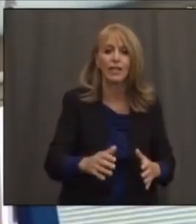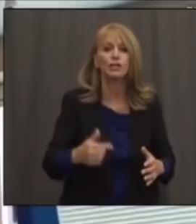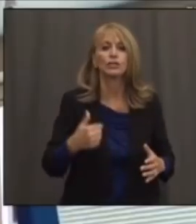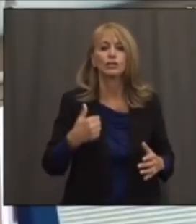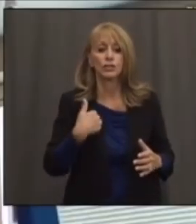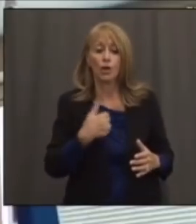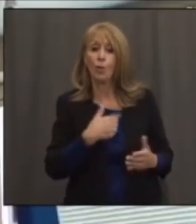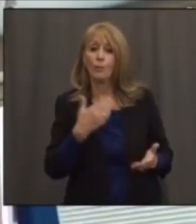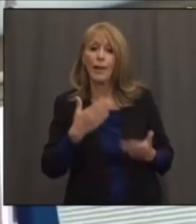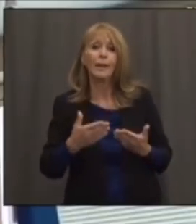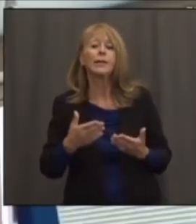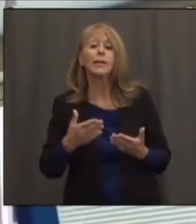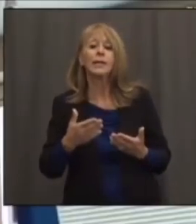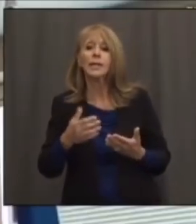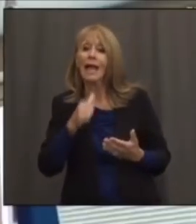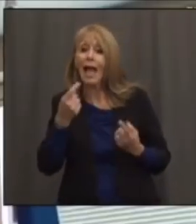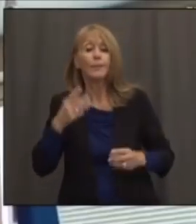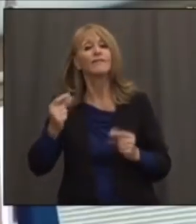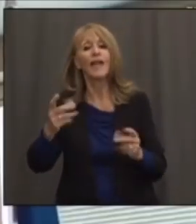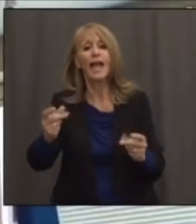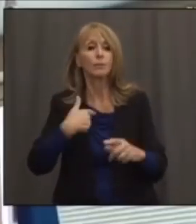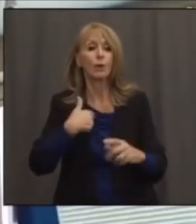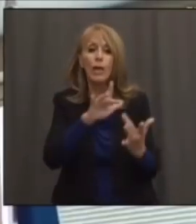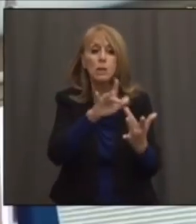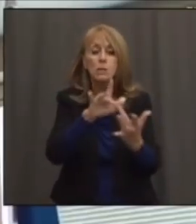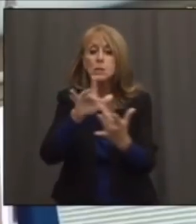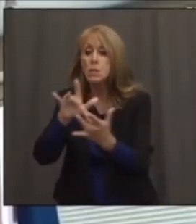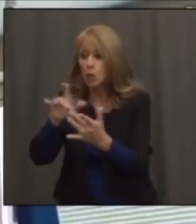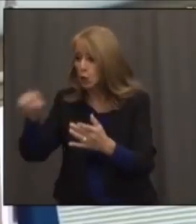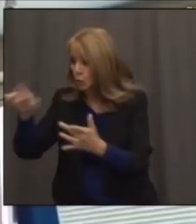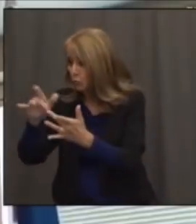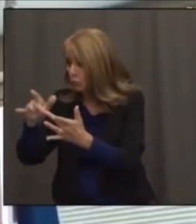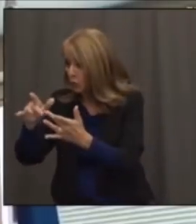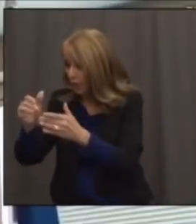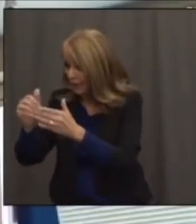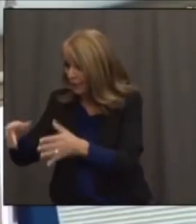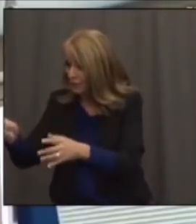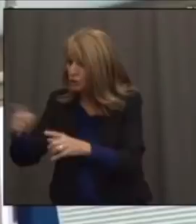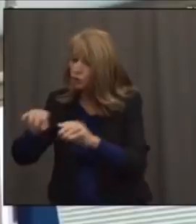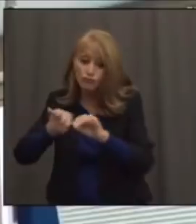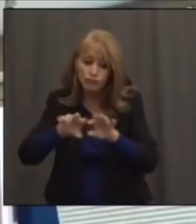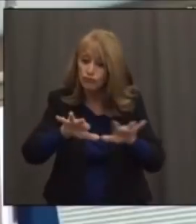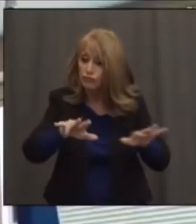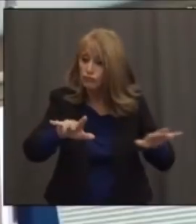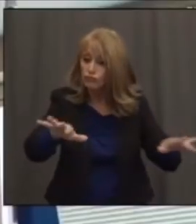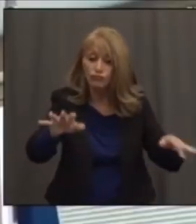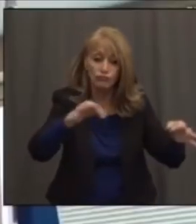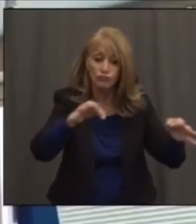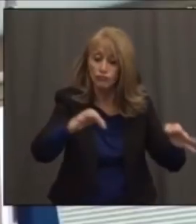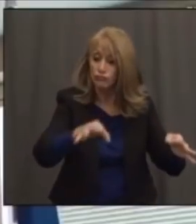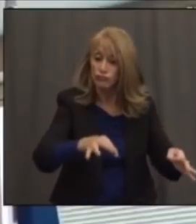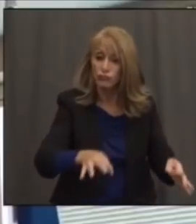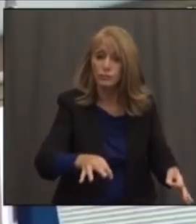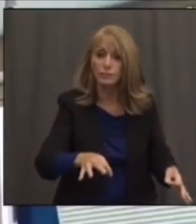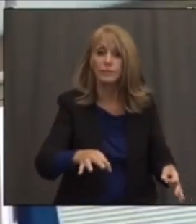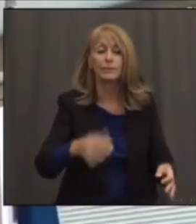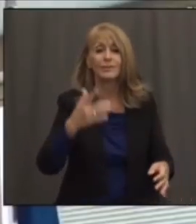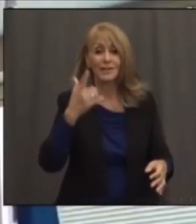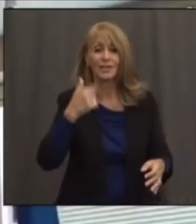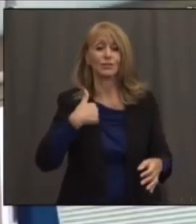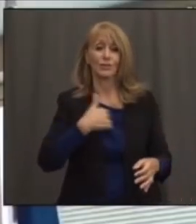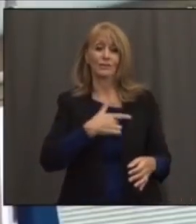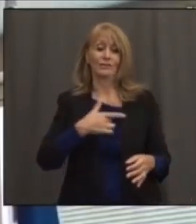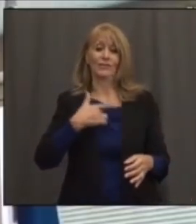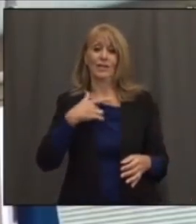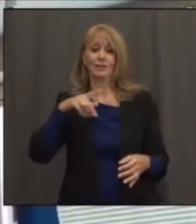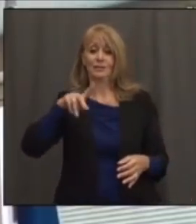might be a little bit slower, but we're going to keep on trying, because this is a real priority for us, for the